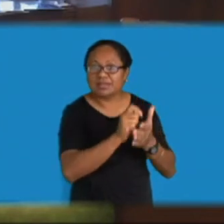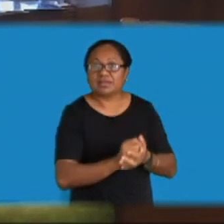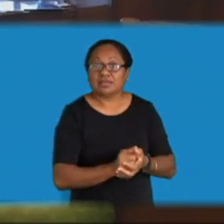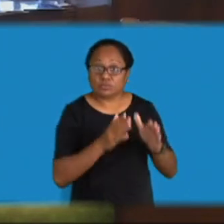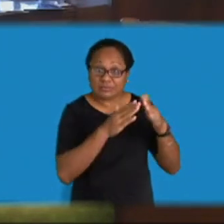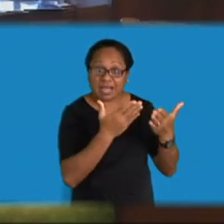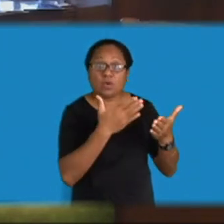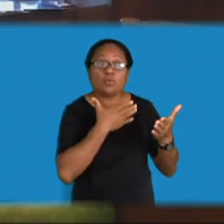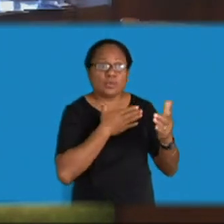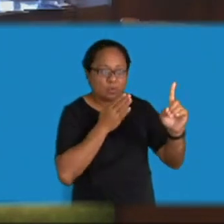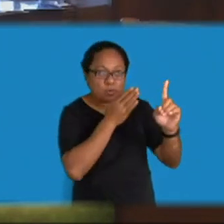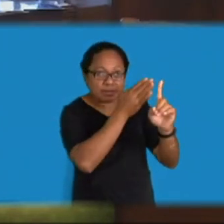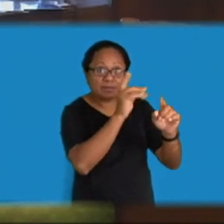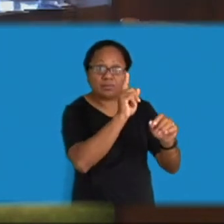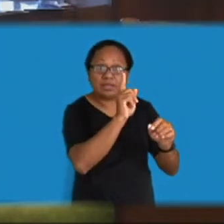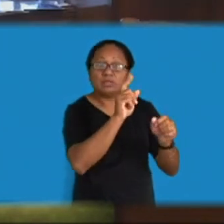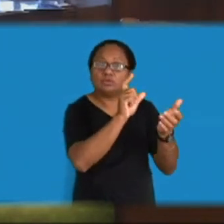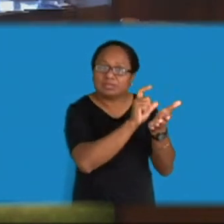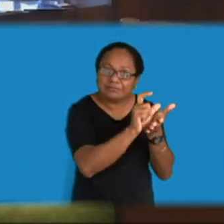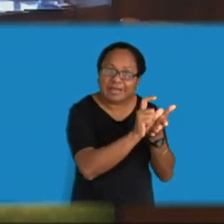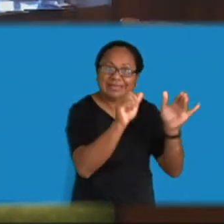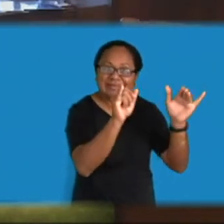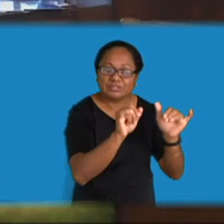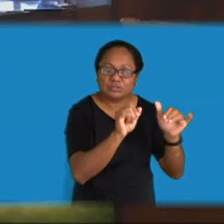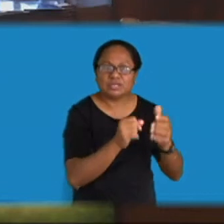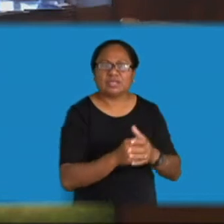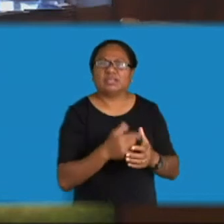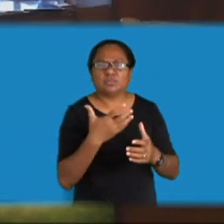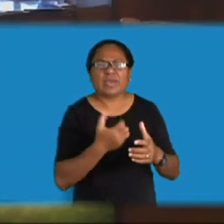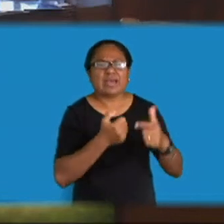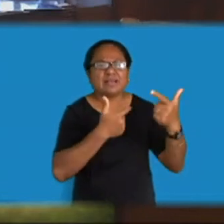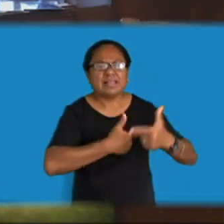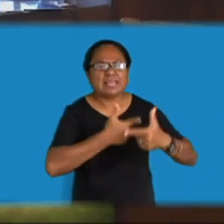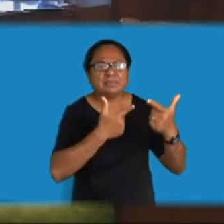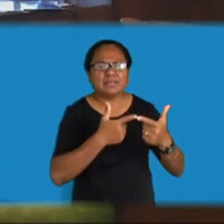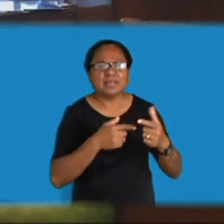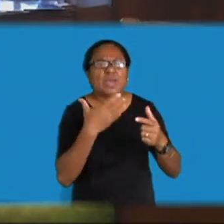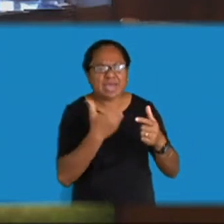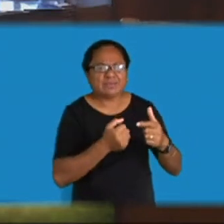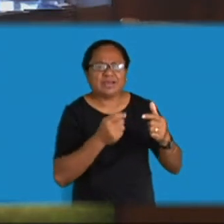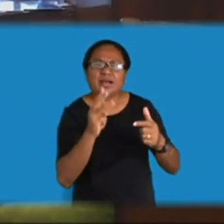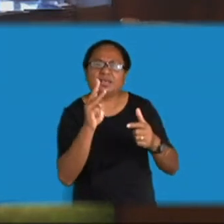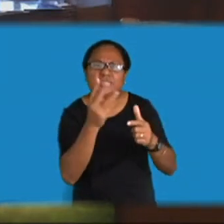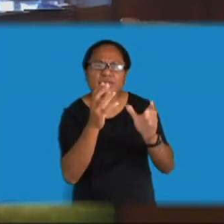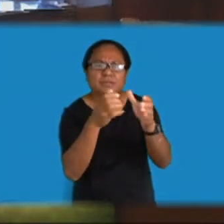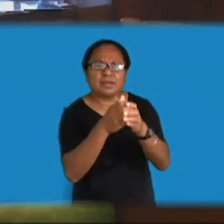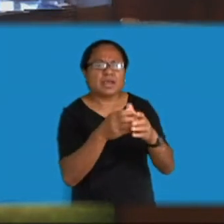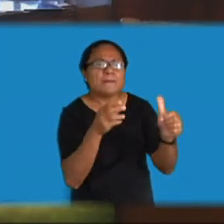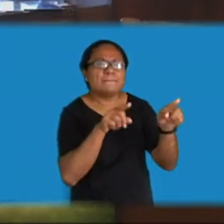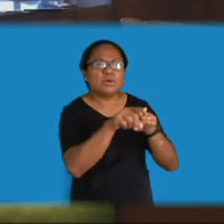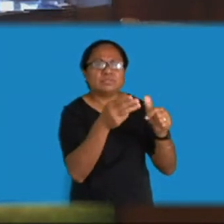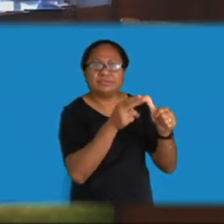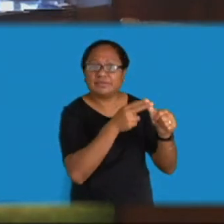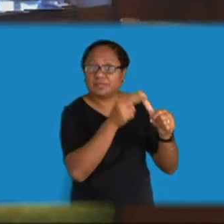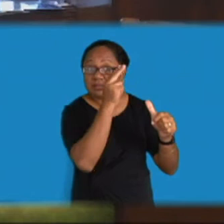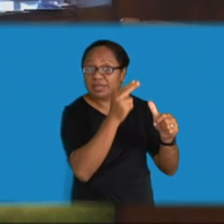issues of concern to us, particularly the very constraining third-party most favoured nation, commonly known as the MFN clause,